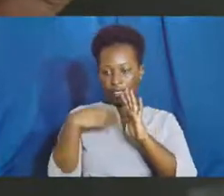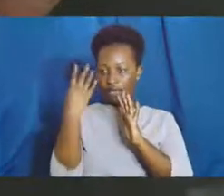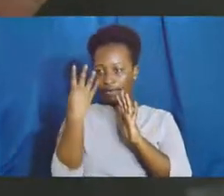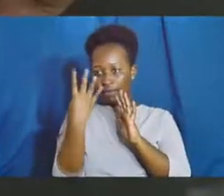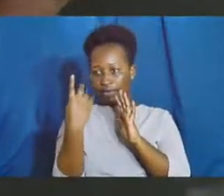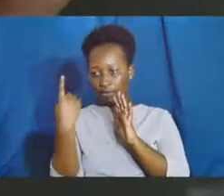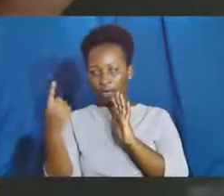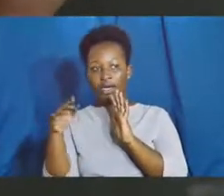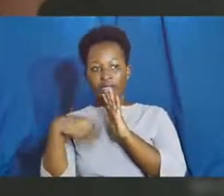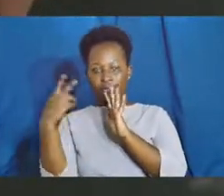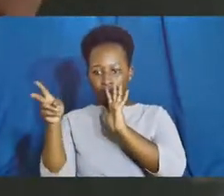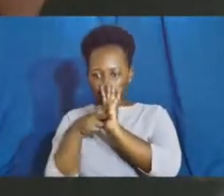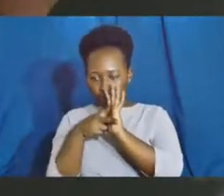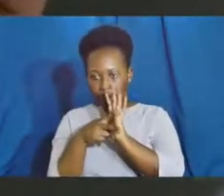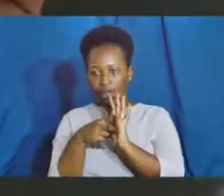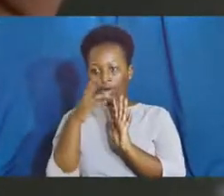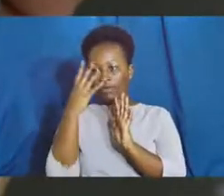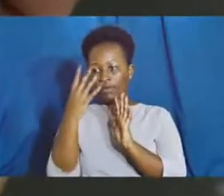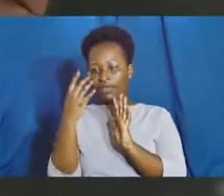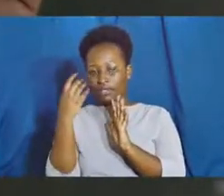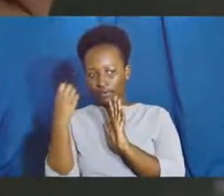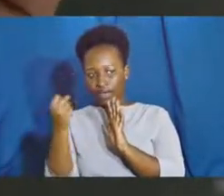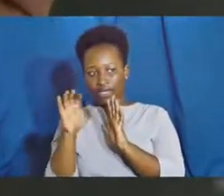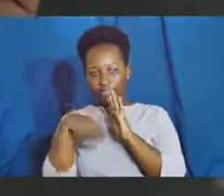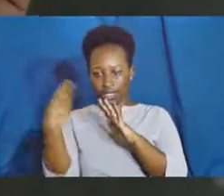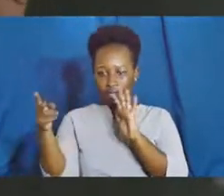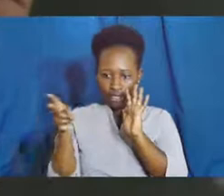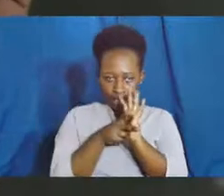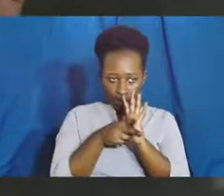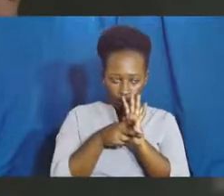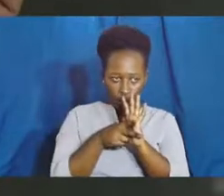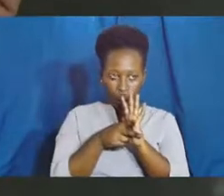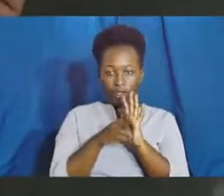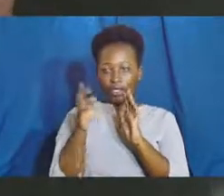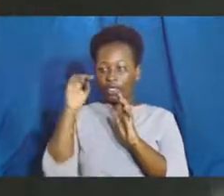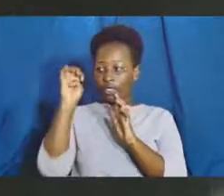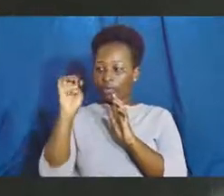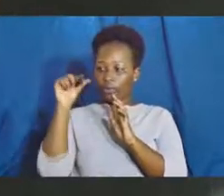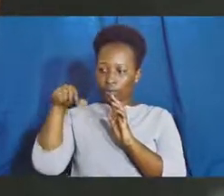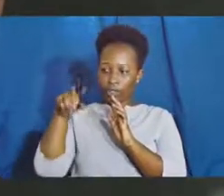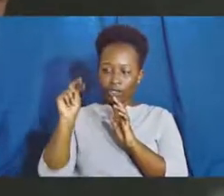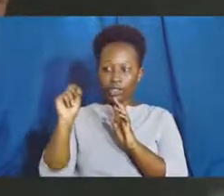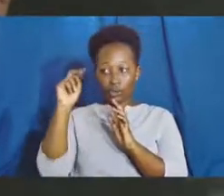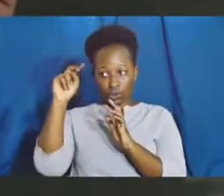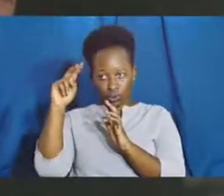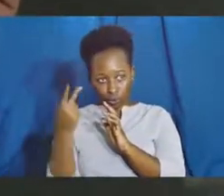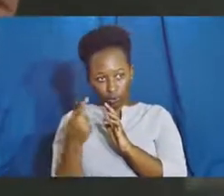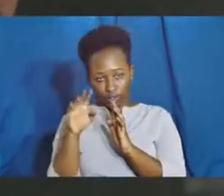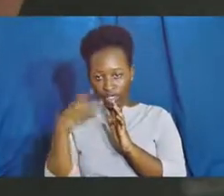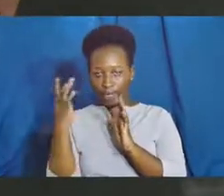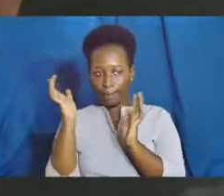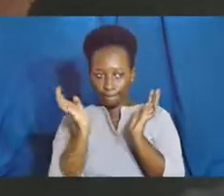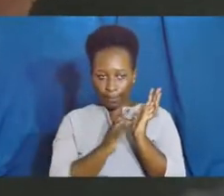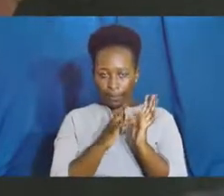that 45 there, then equal. I go to question number, to equation 2. Then I place on, that